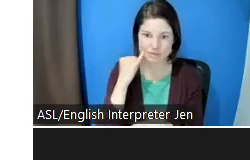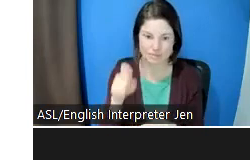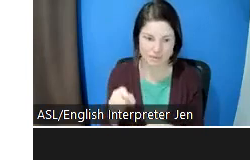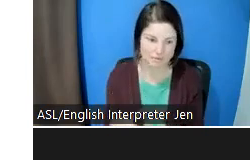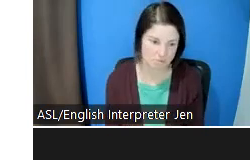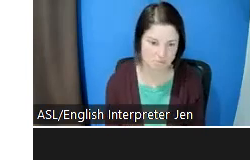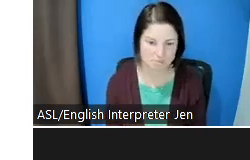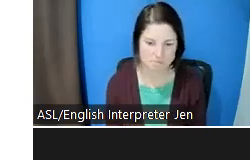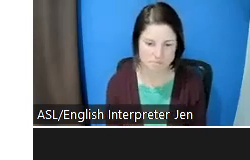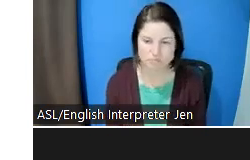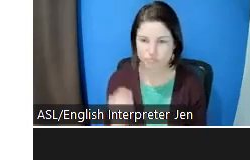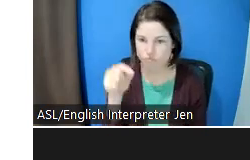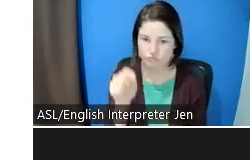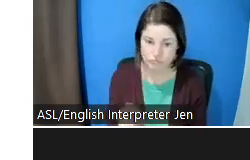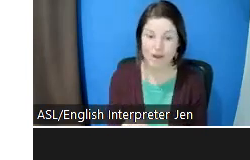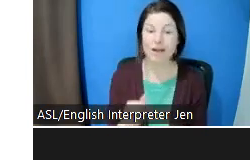Also in the checklist,